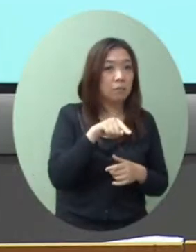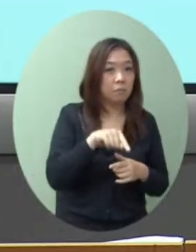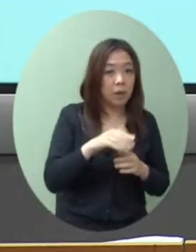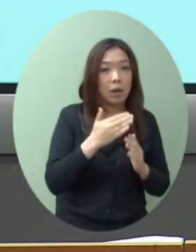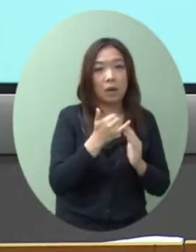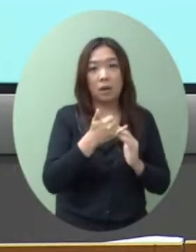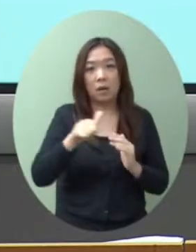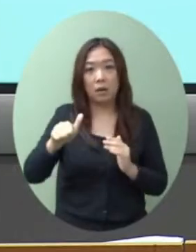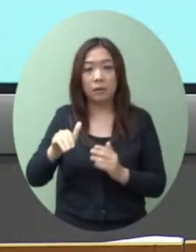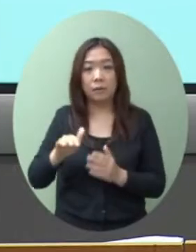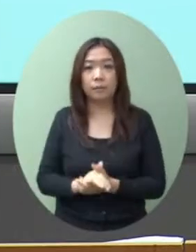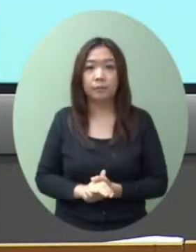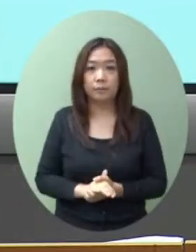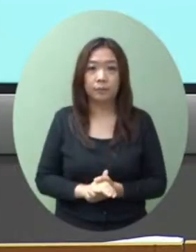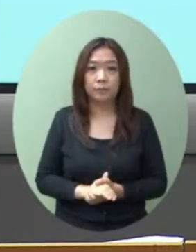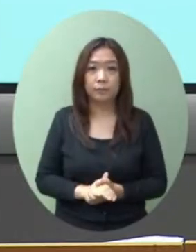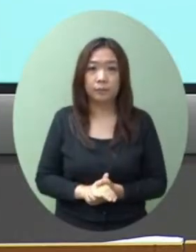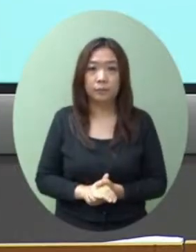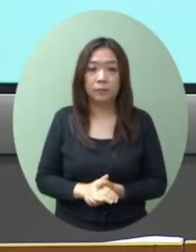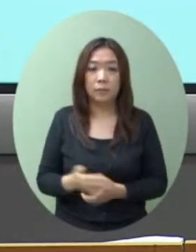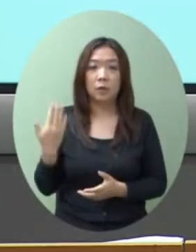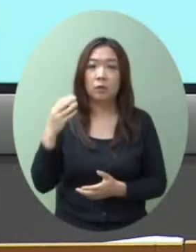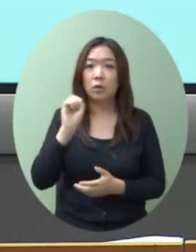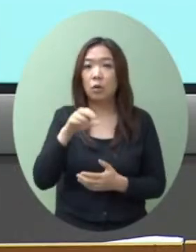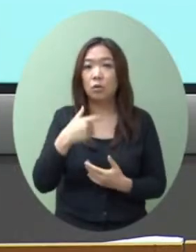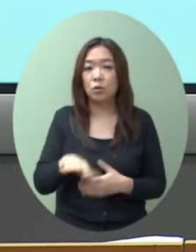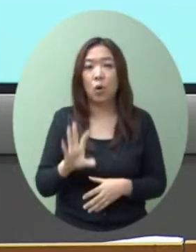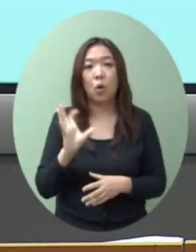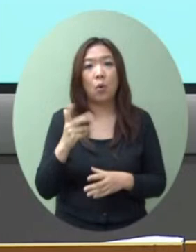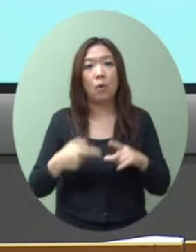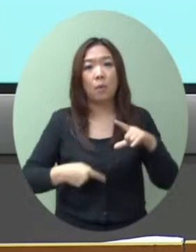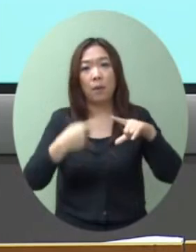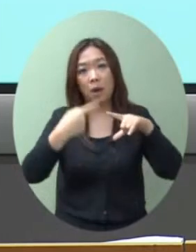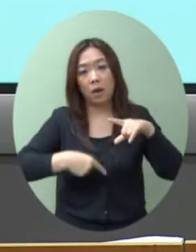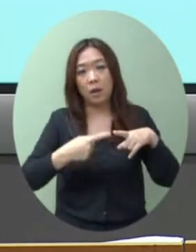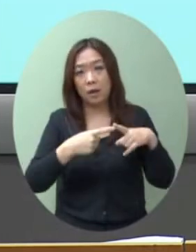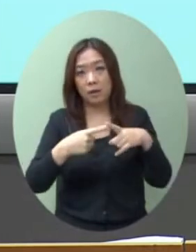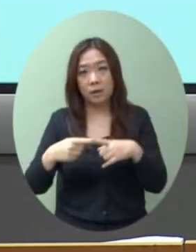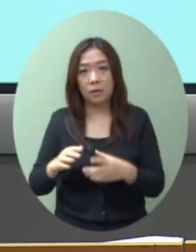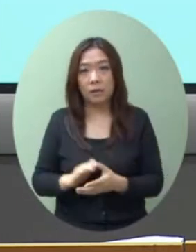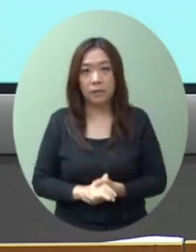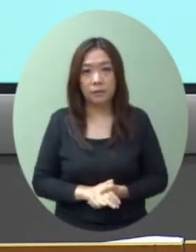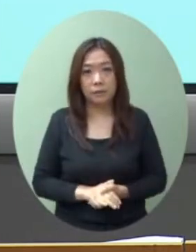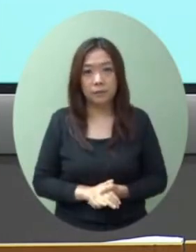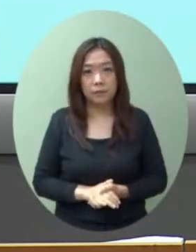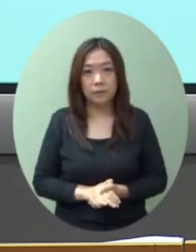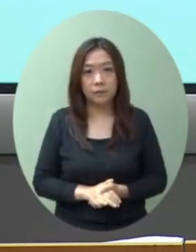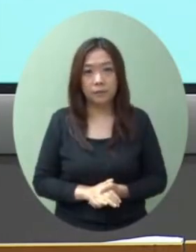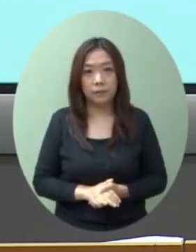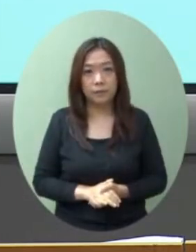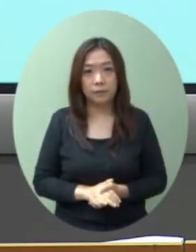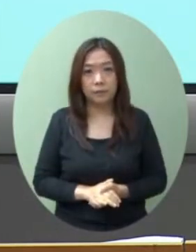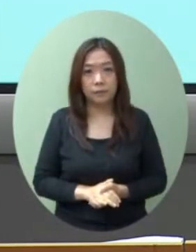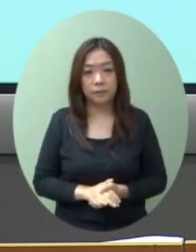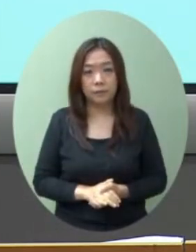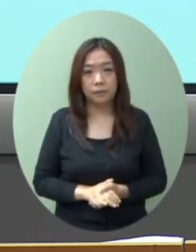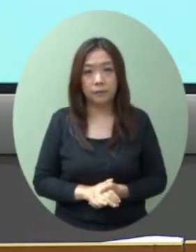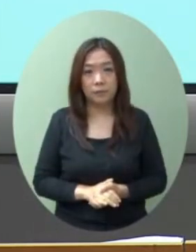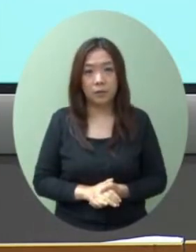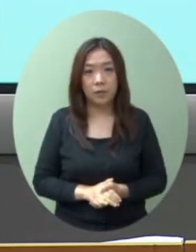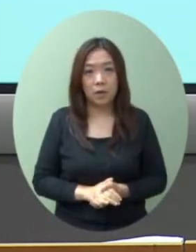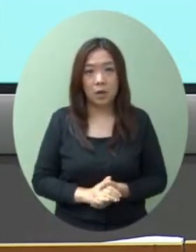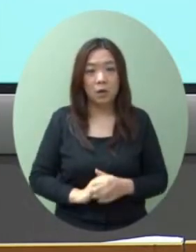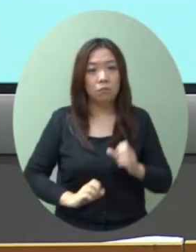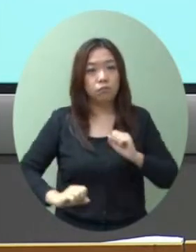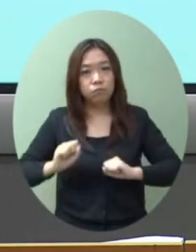carry out their activities when they wear a mask. As we've said, that when they leave the hotel, and if you